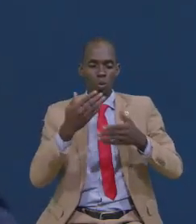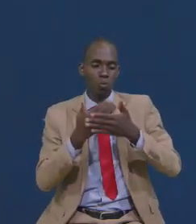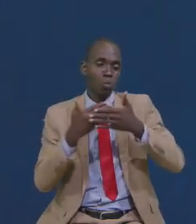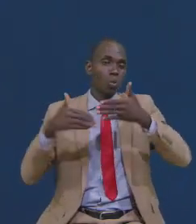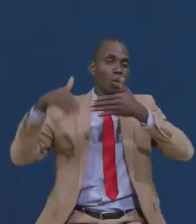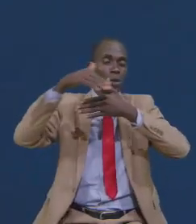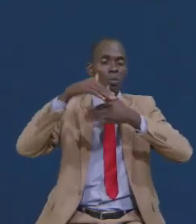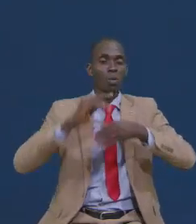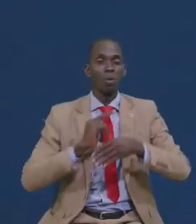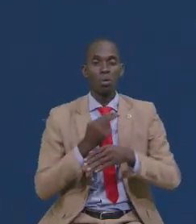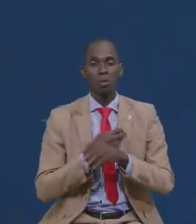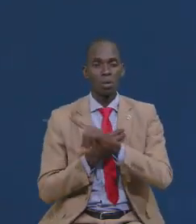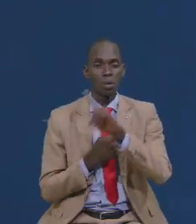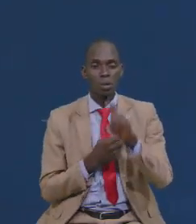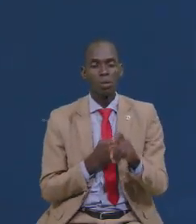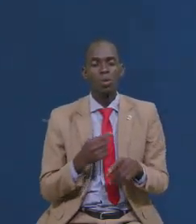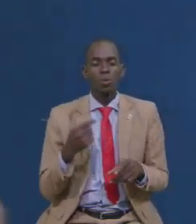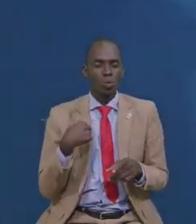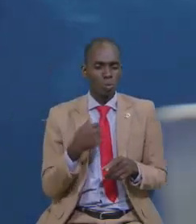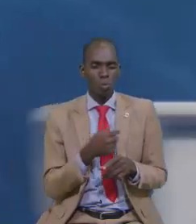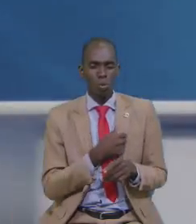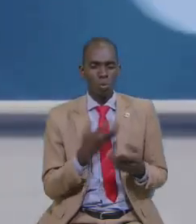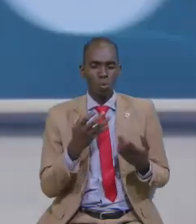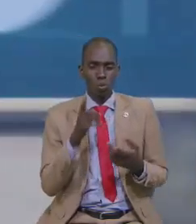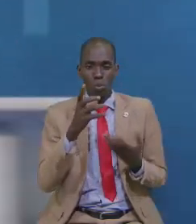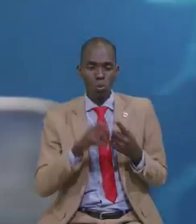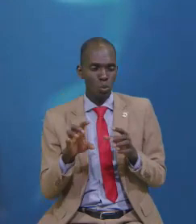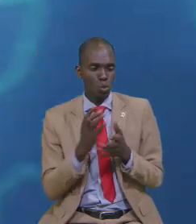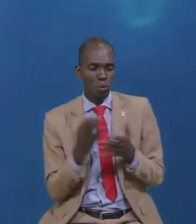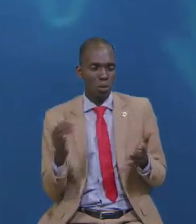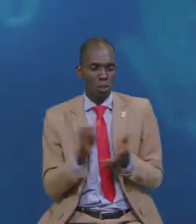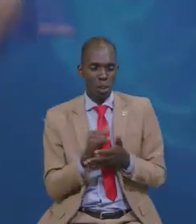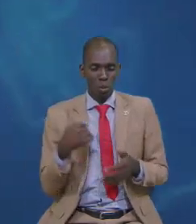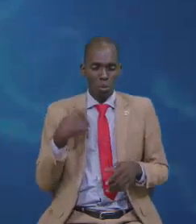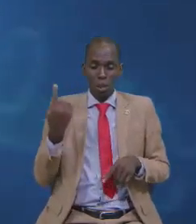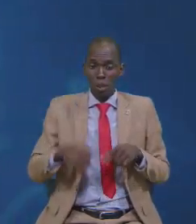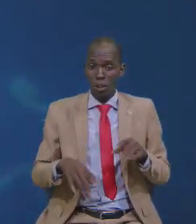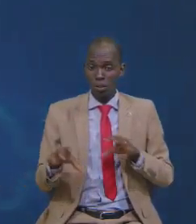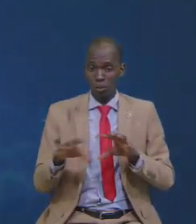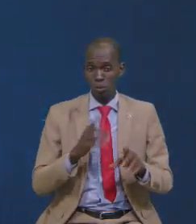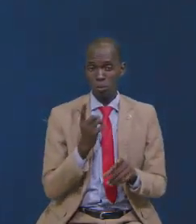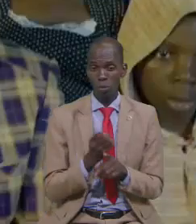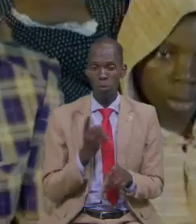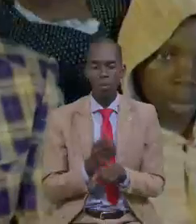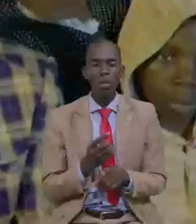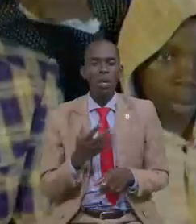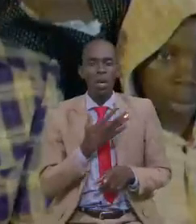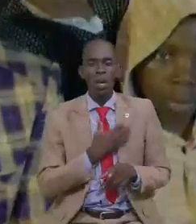You want to do something we have not done? They want to block you. All the blockages are blown out of your